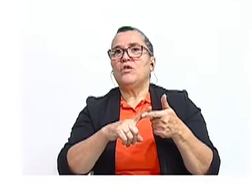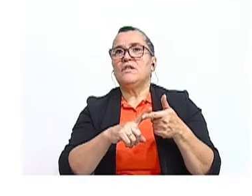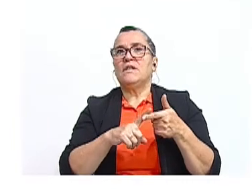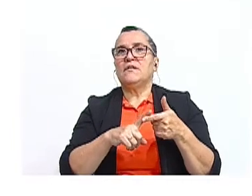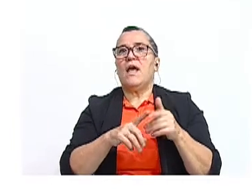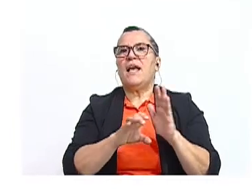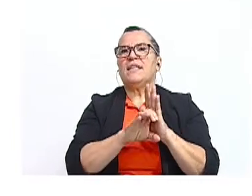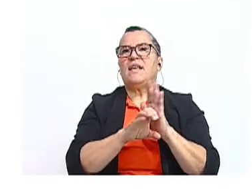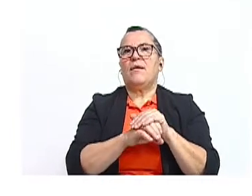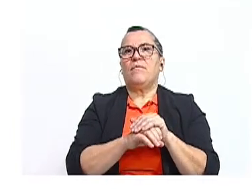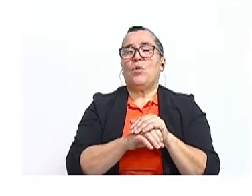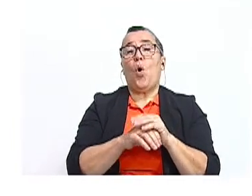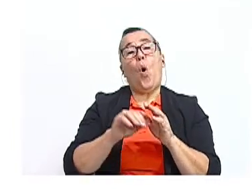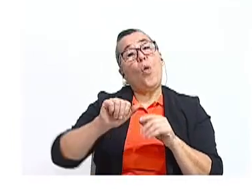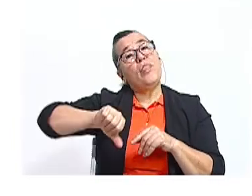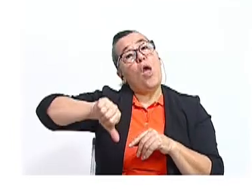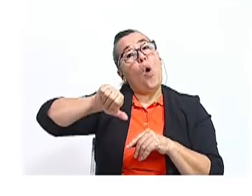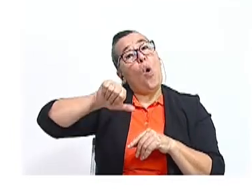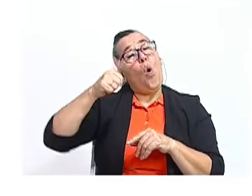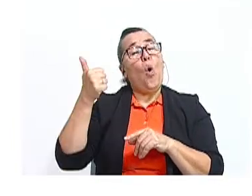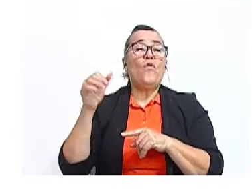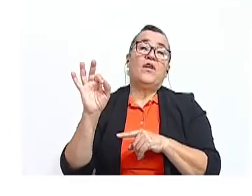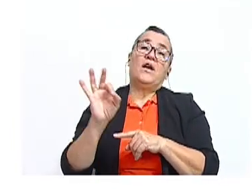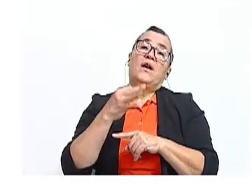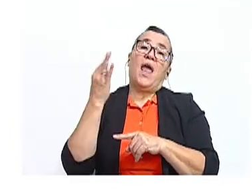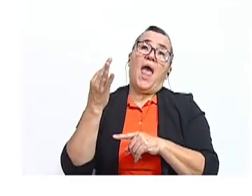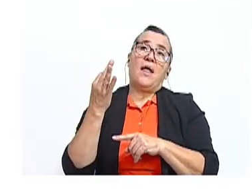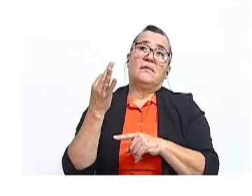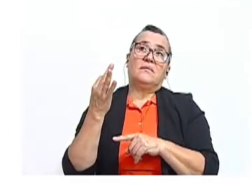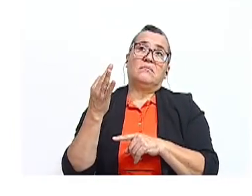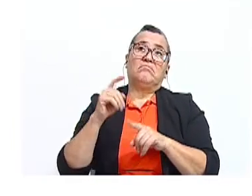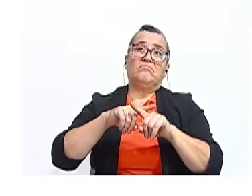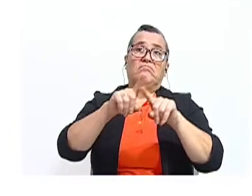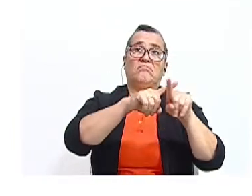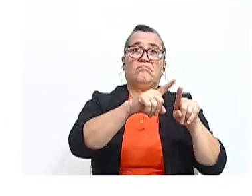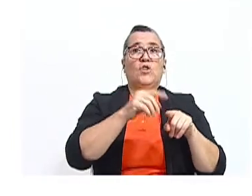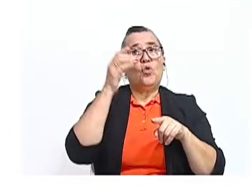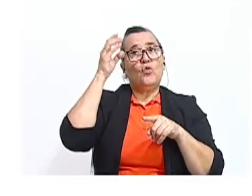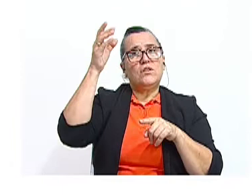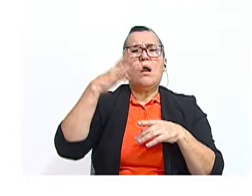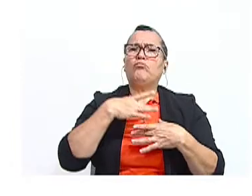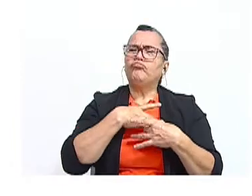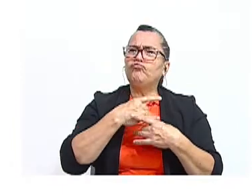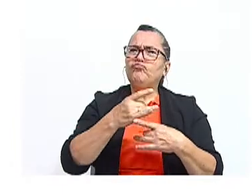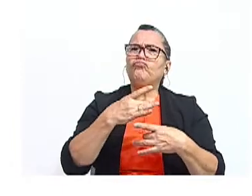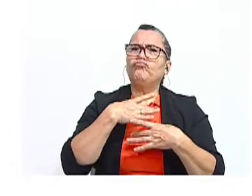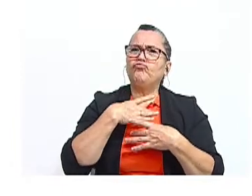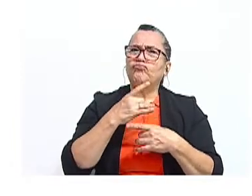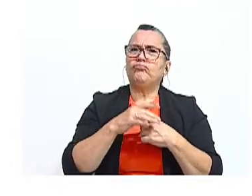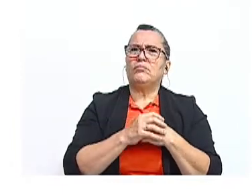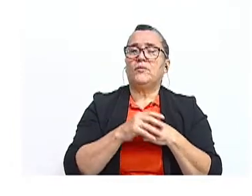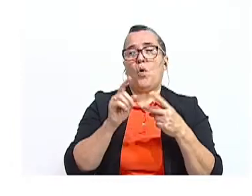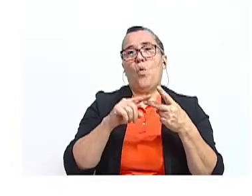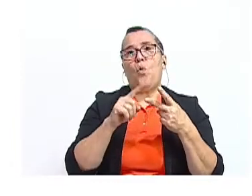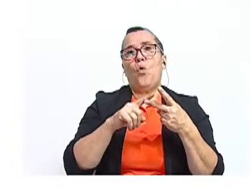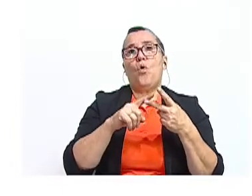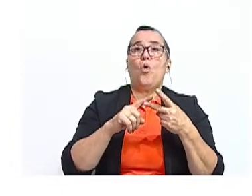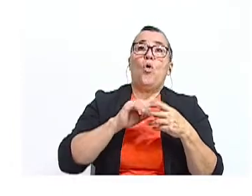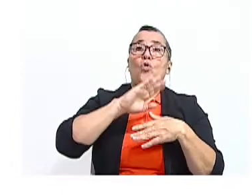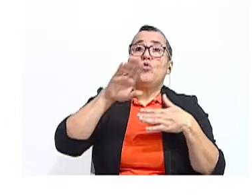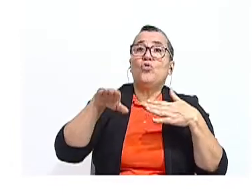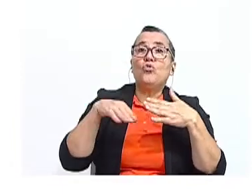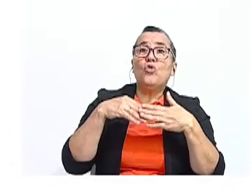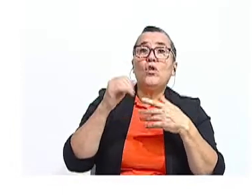for example, on the other hand, different cultures are very interesting. Or, for